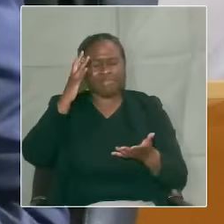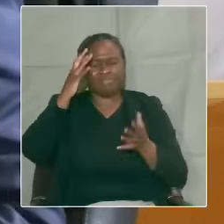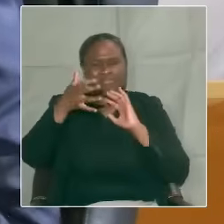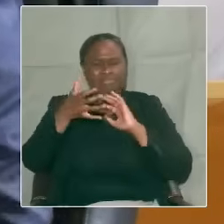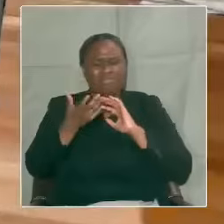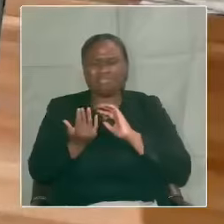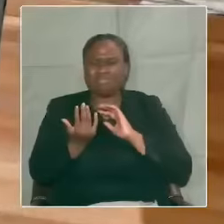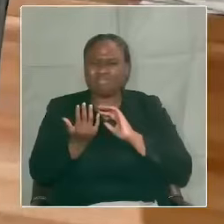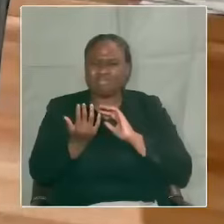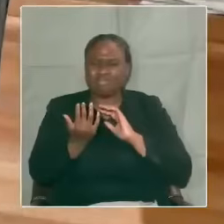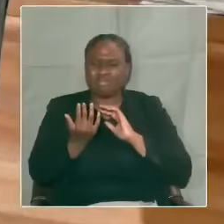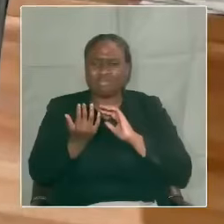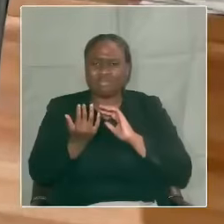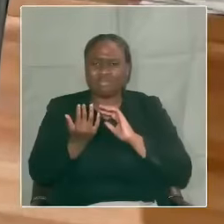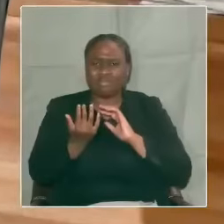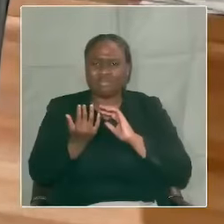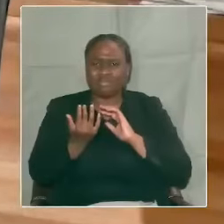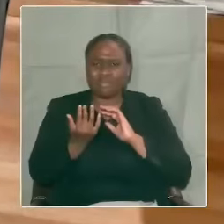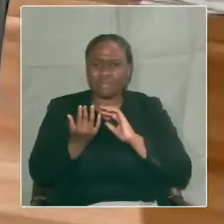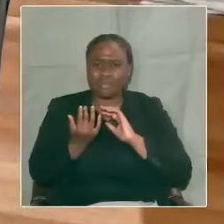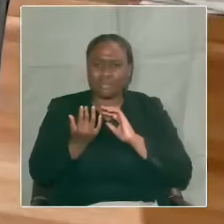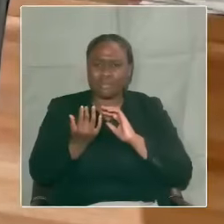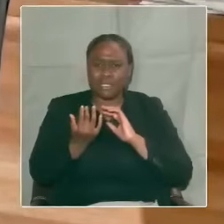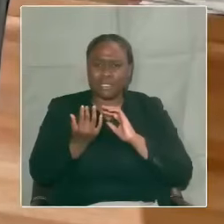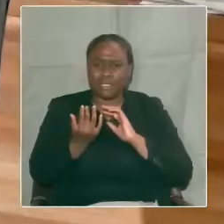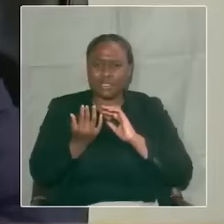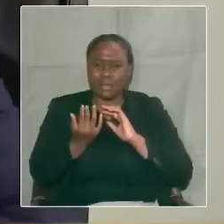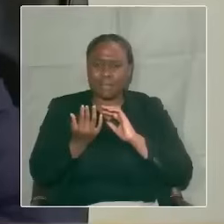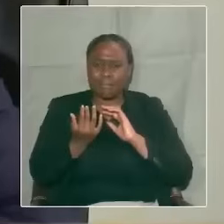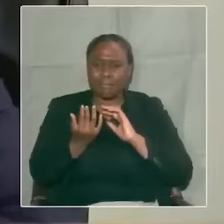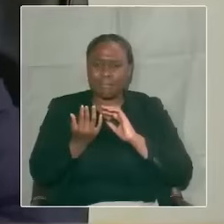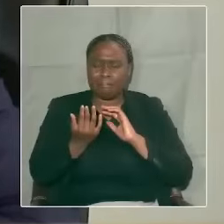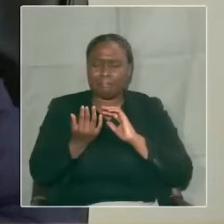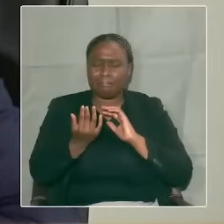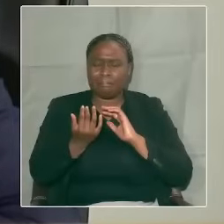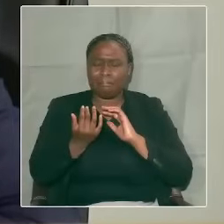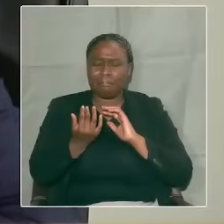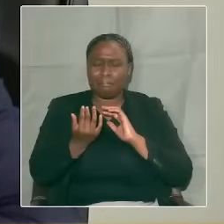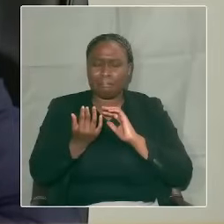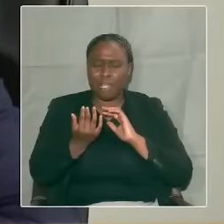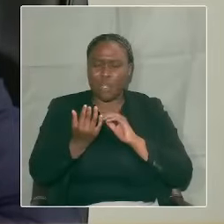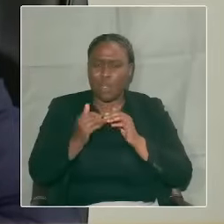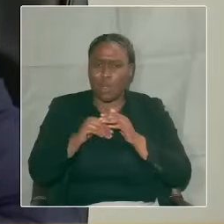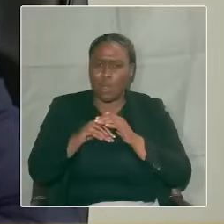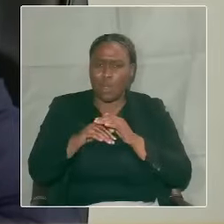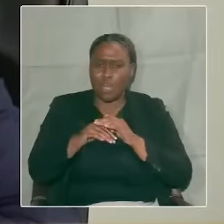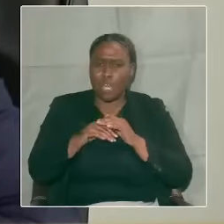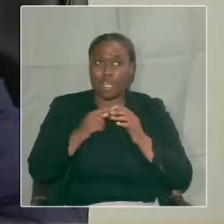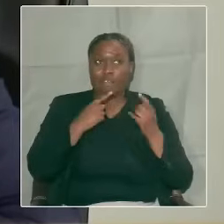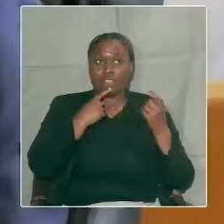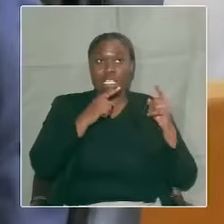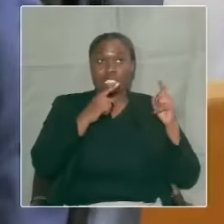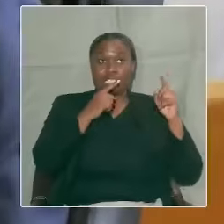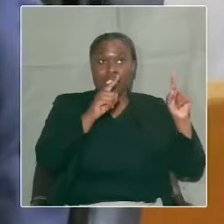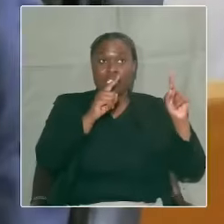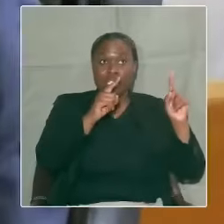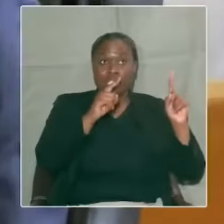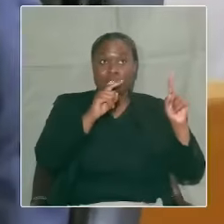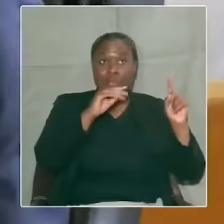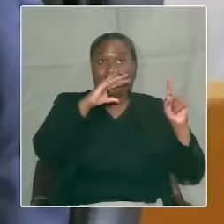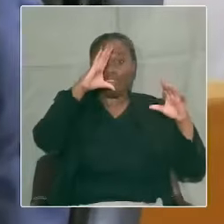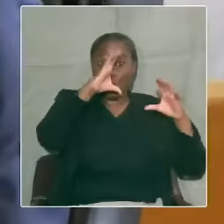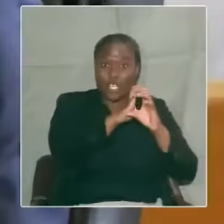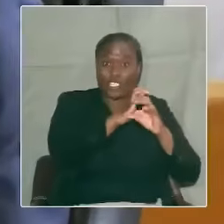have a sense of, for example, the convictions, because with regard to success, you seem to focus